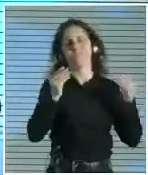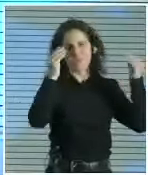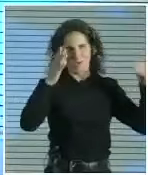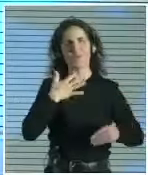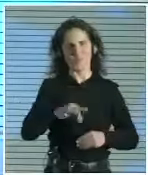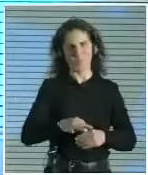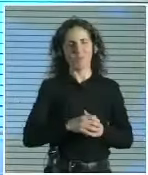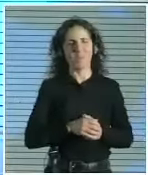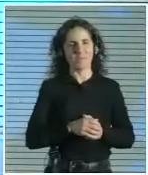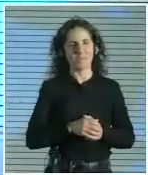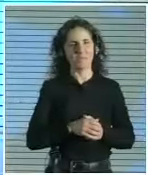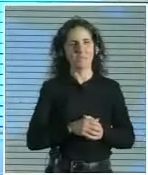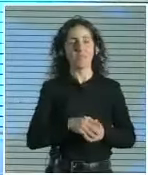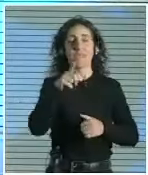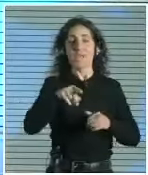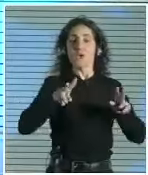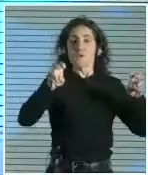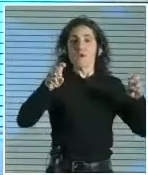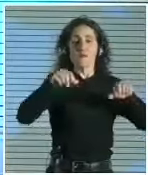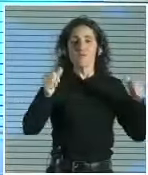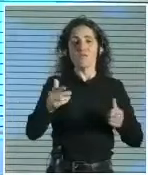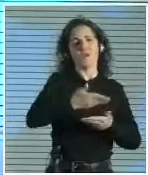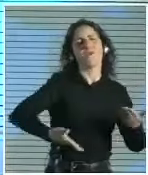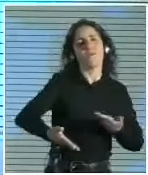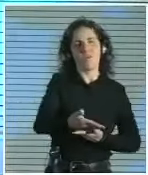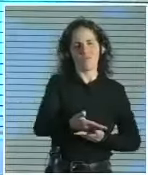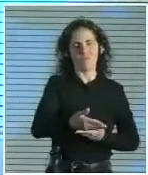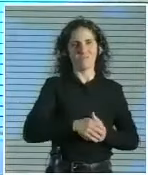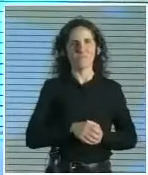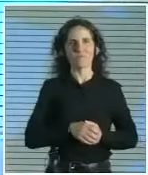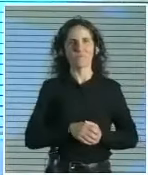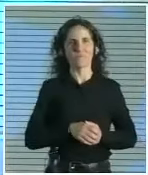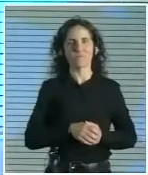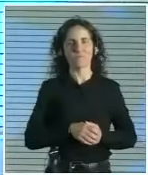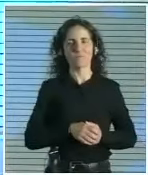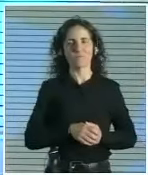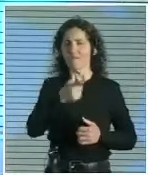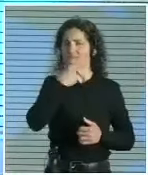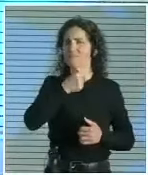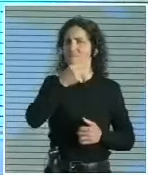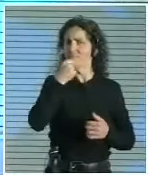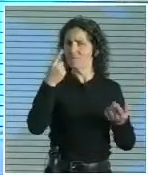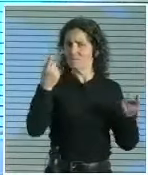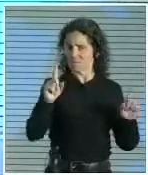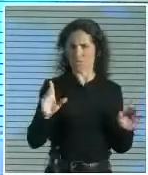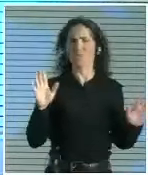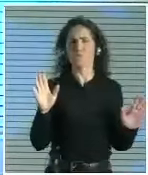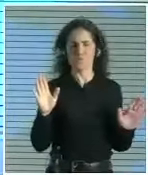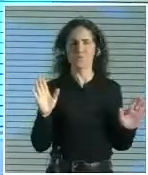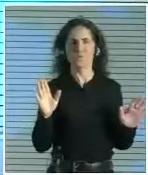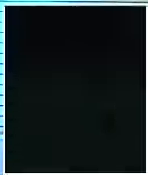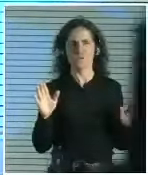type of collaboration. It's not very easy because there are different cultures,